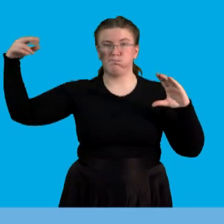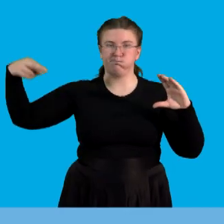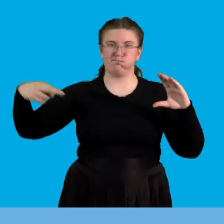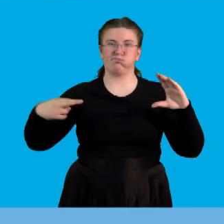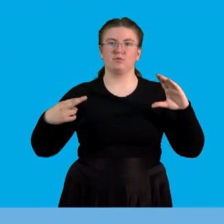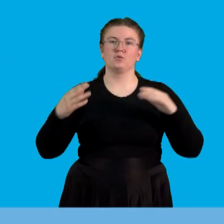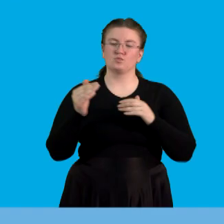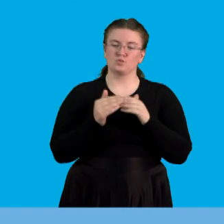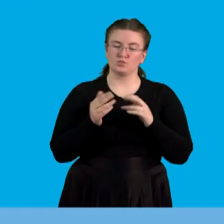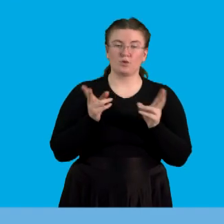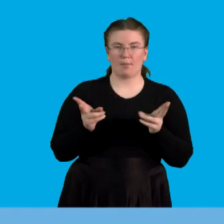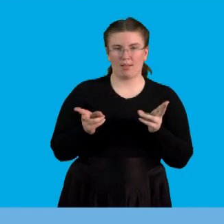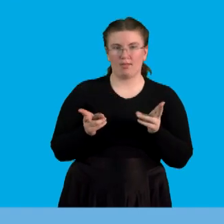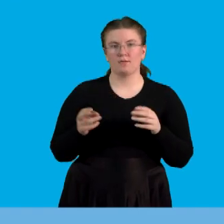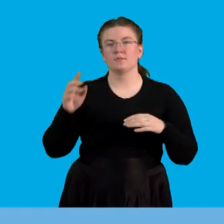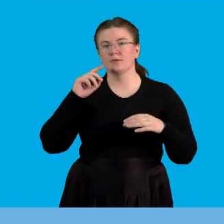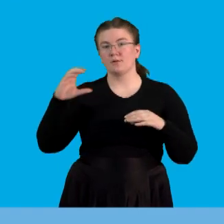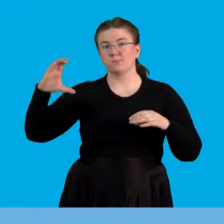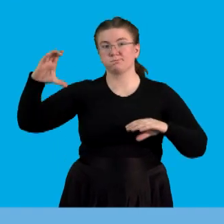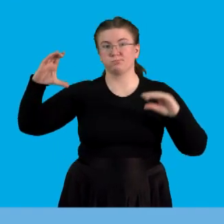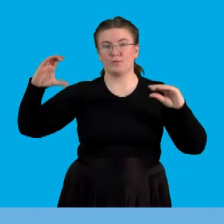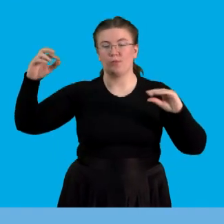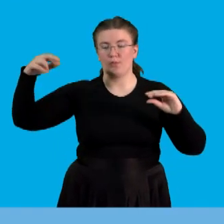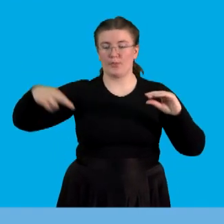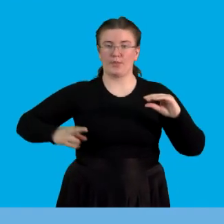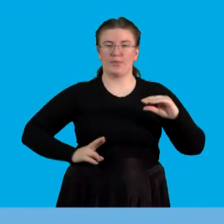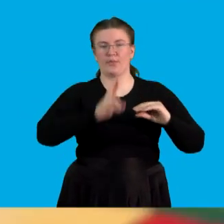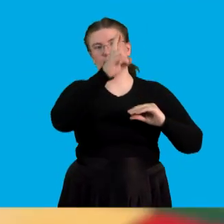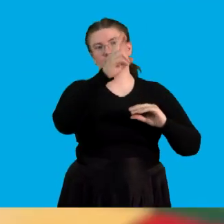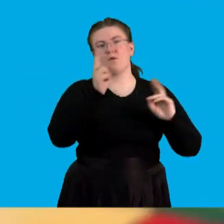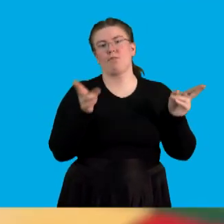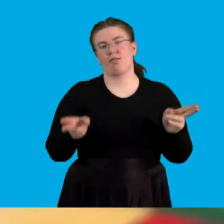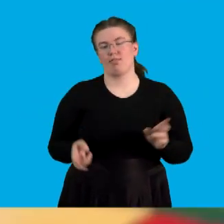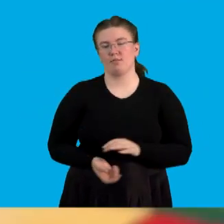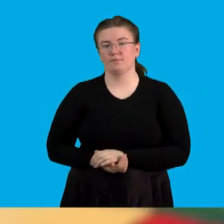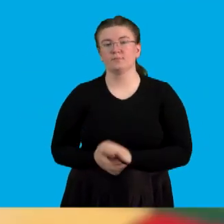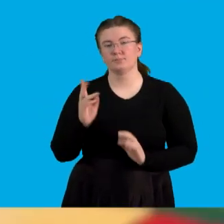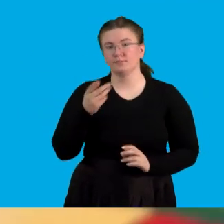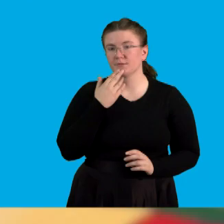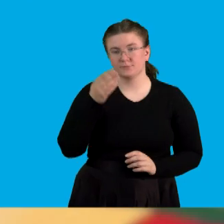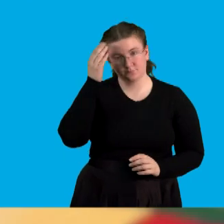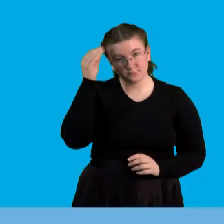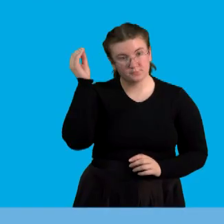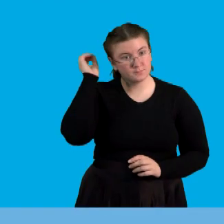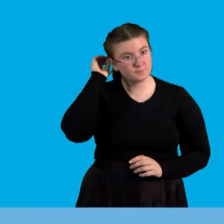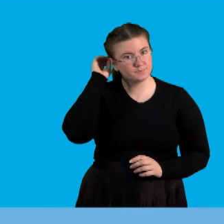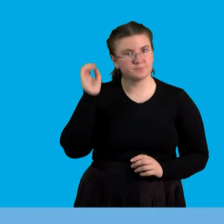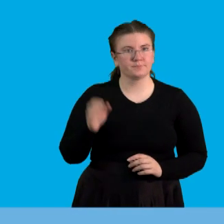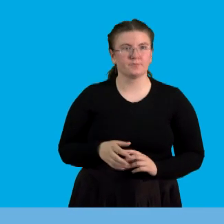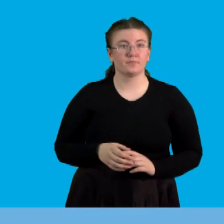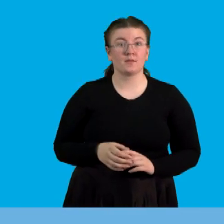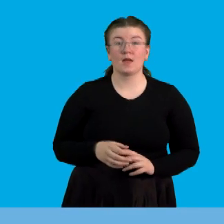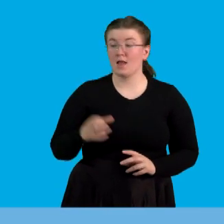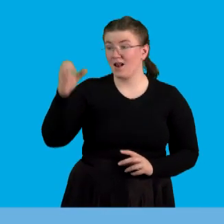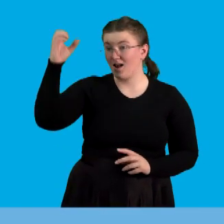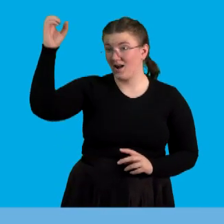more to less away from the normal. We always need to keep that in mind. Furthermore, when